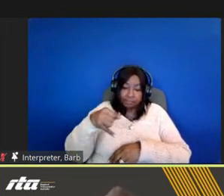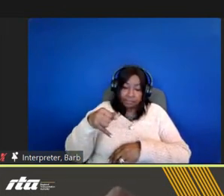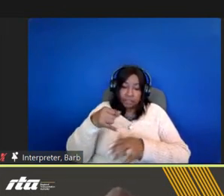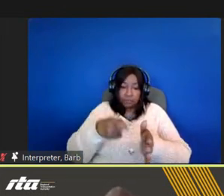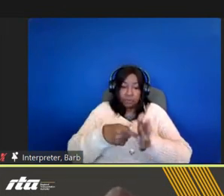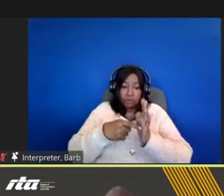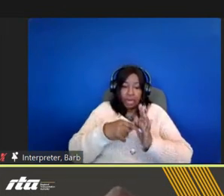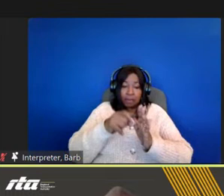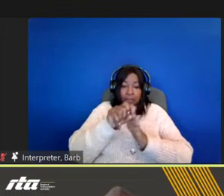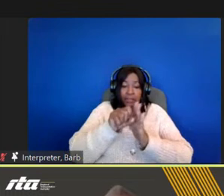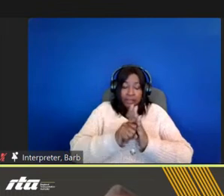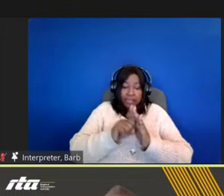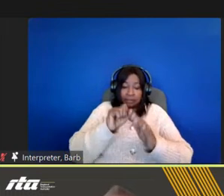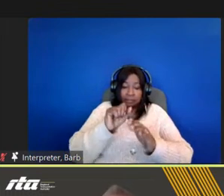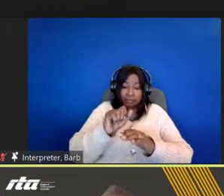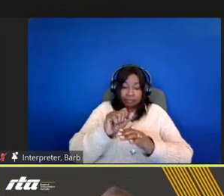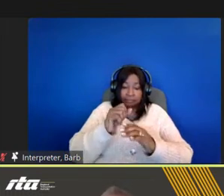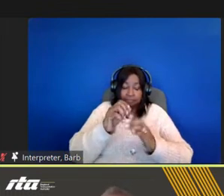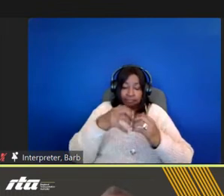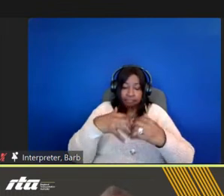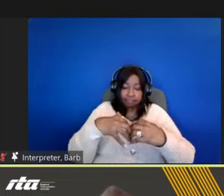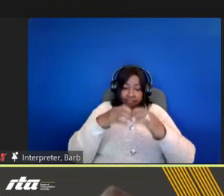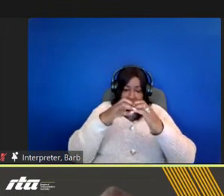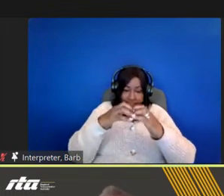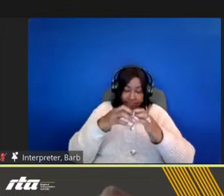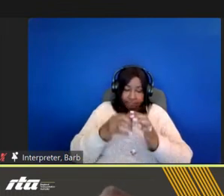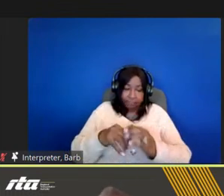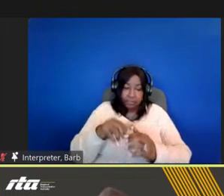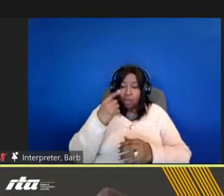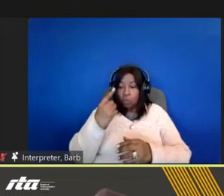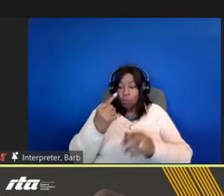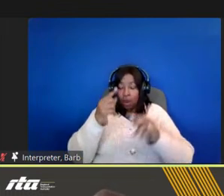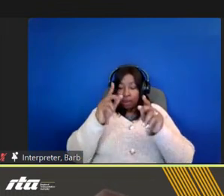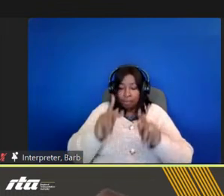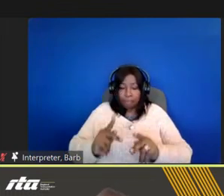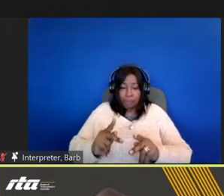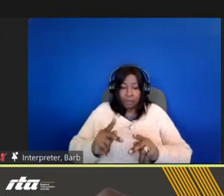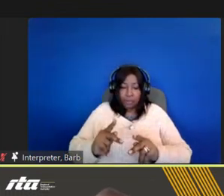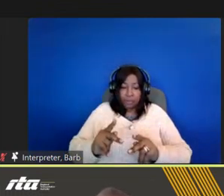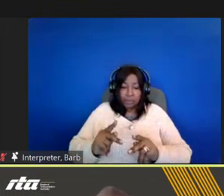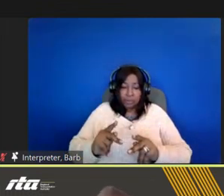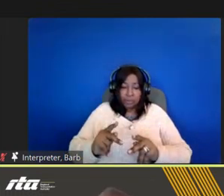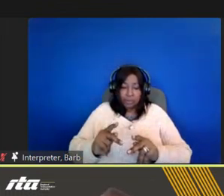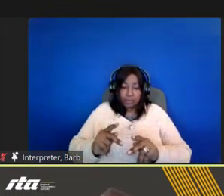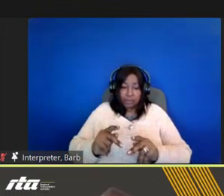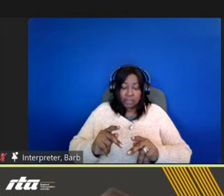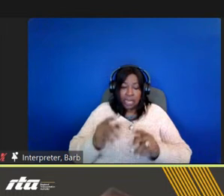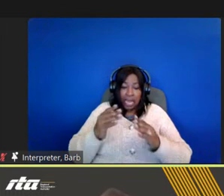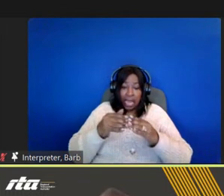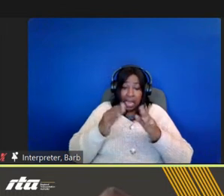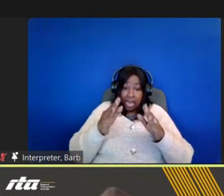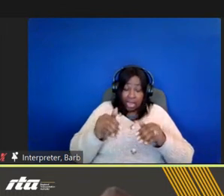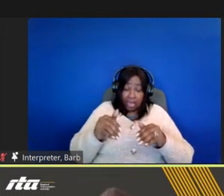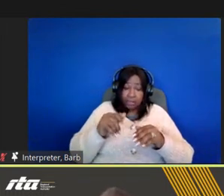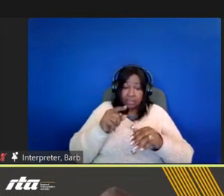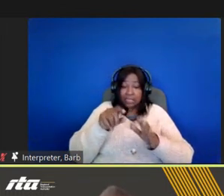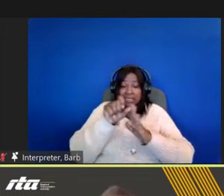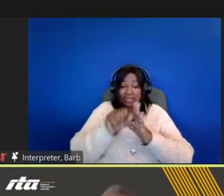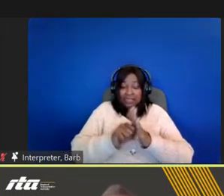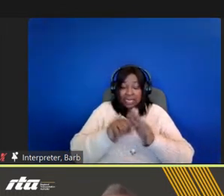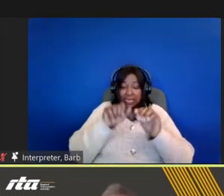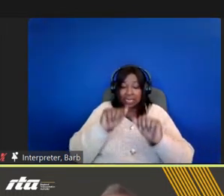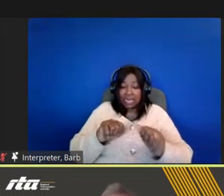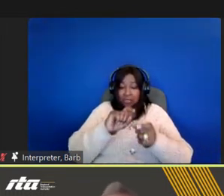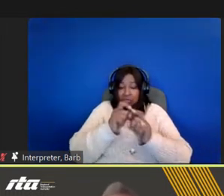has put in place. So a one-person household as of right now, and the state can change these at their